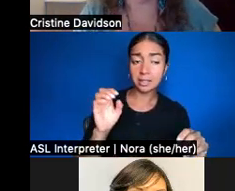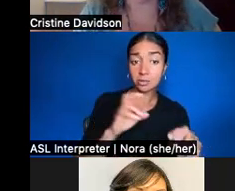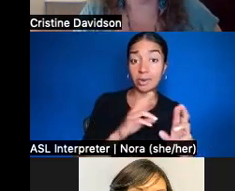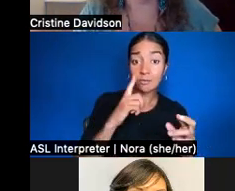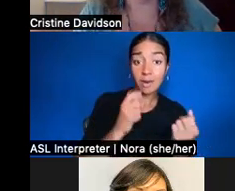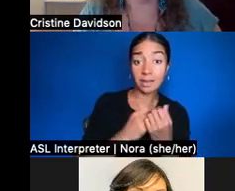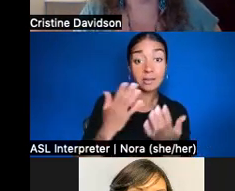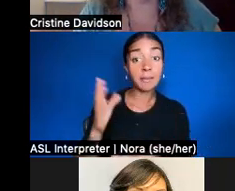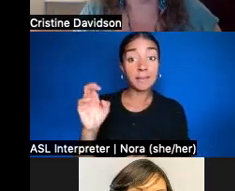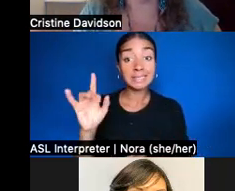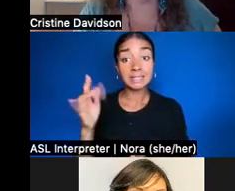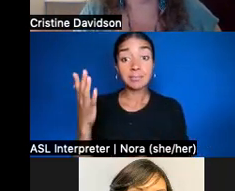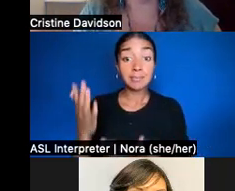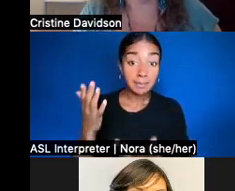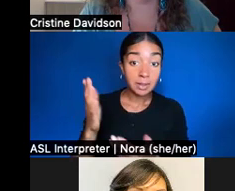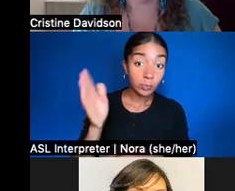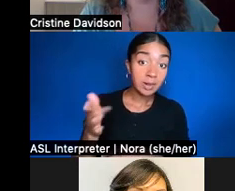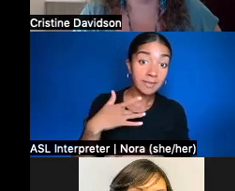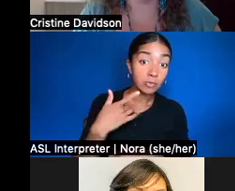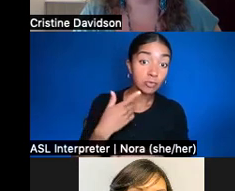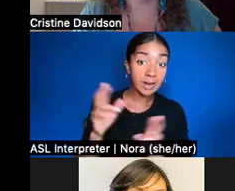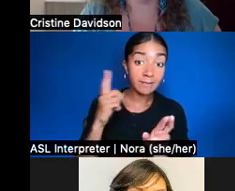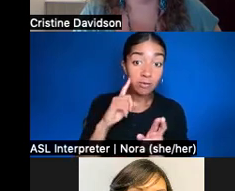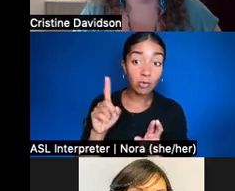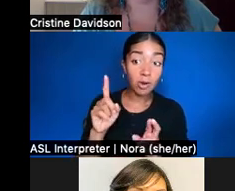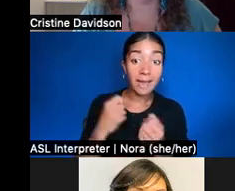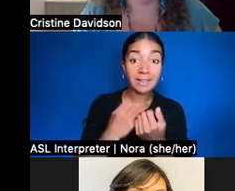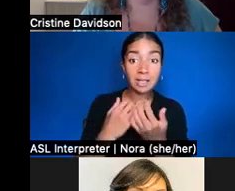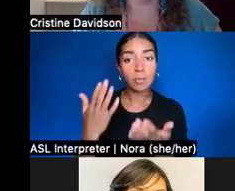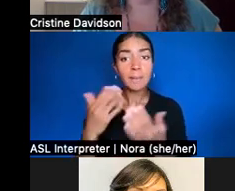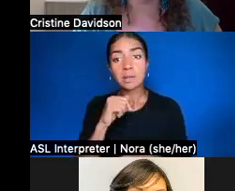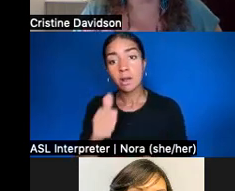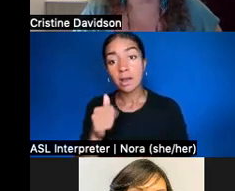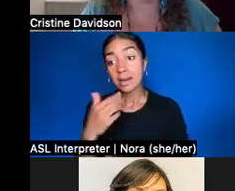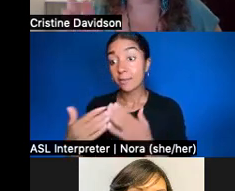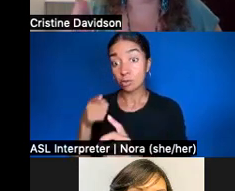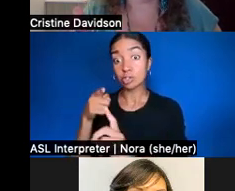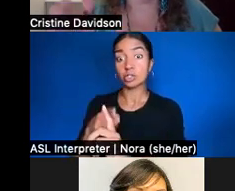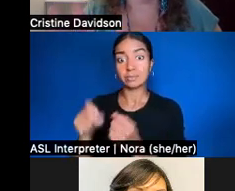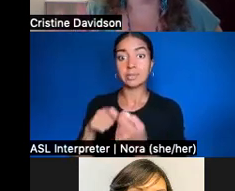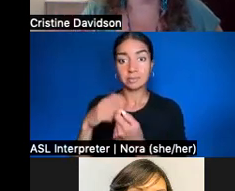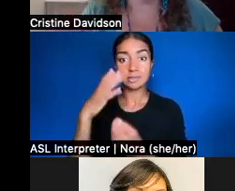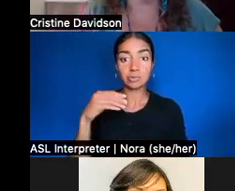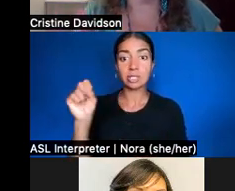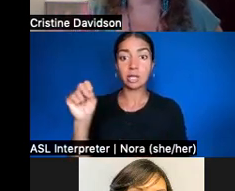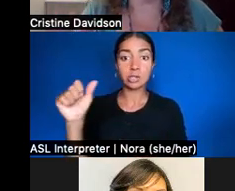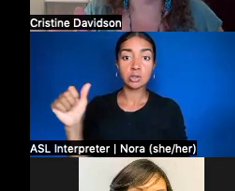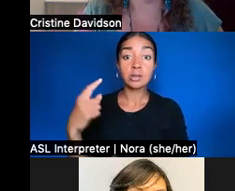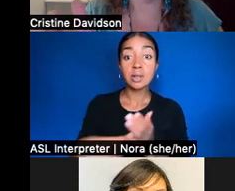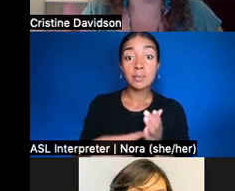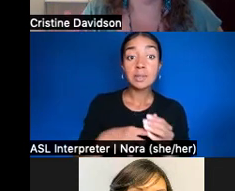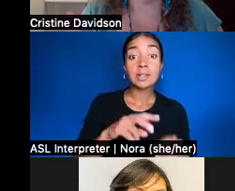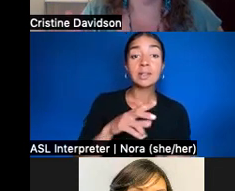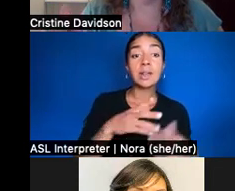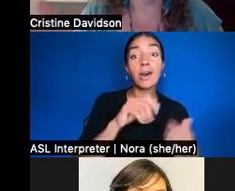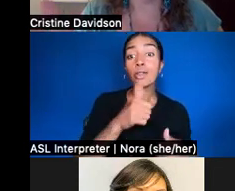for an advocate, even though she's the one that experienced the sexual assault. Sometimes that secondary survivor needs